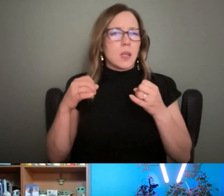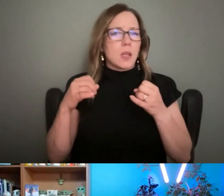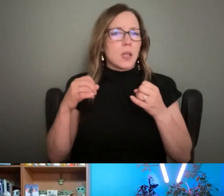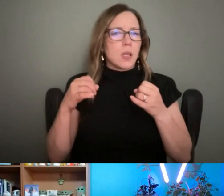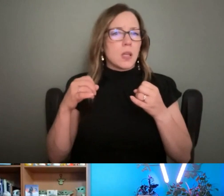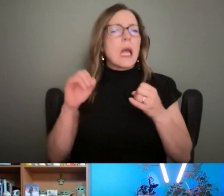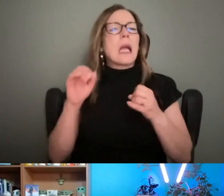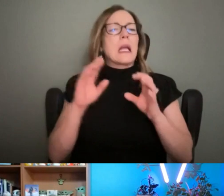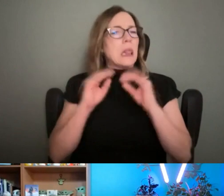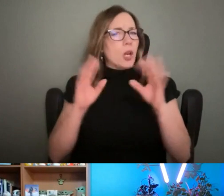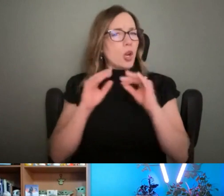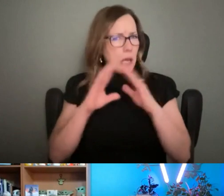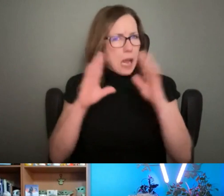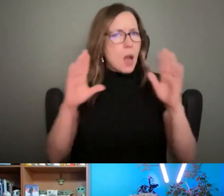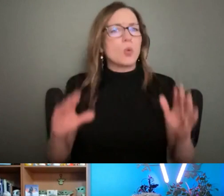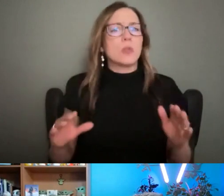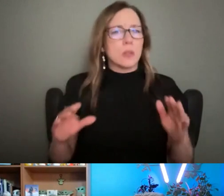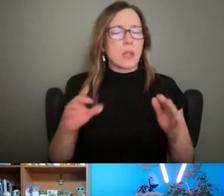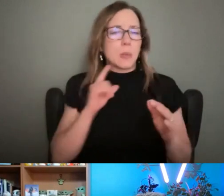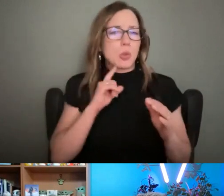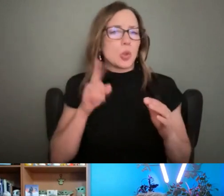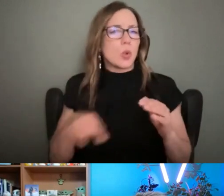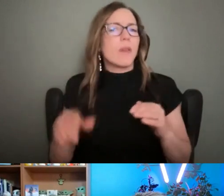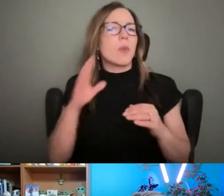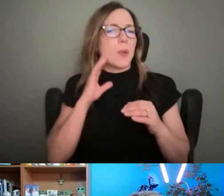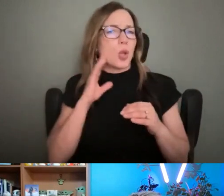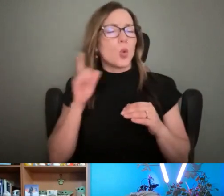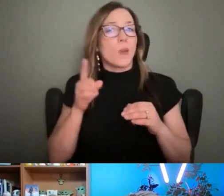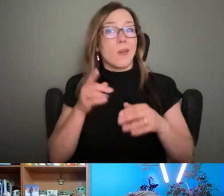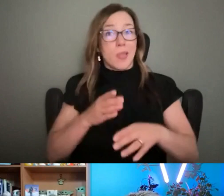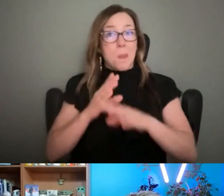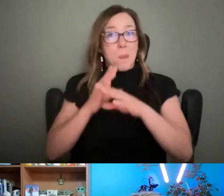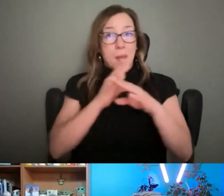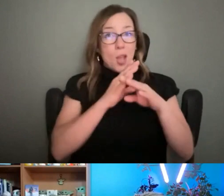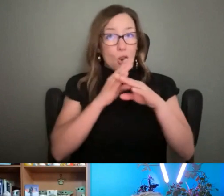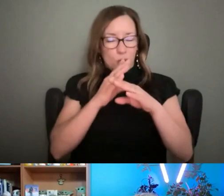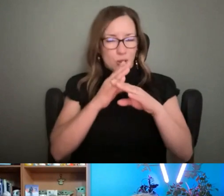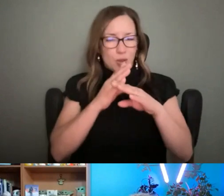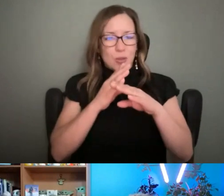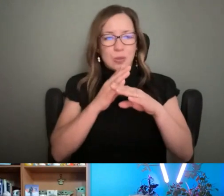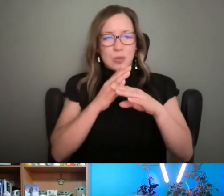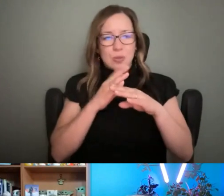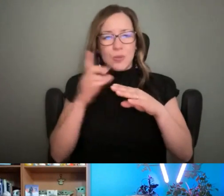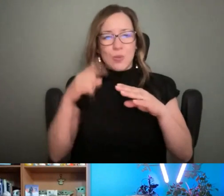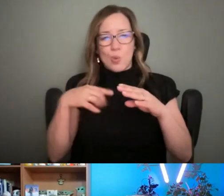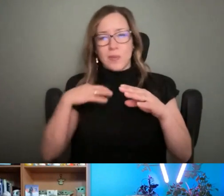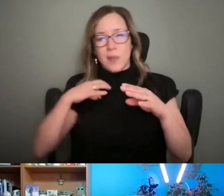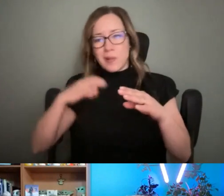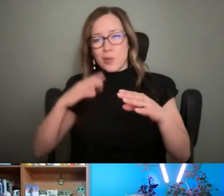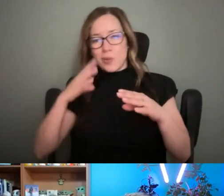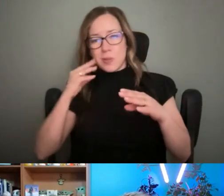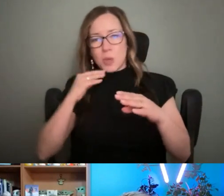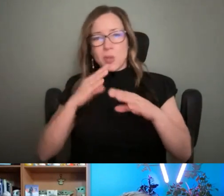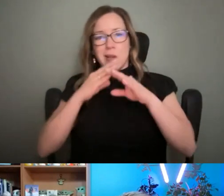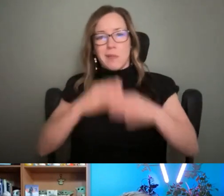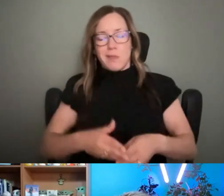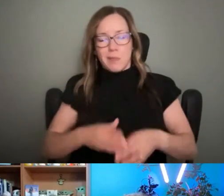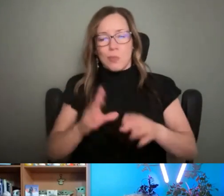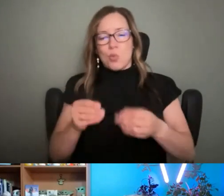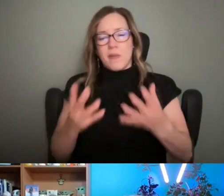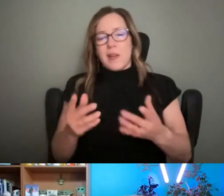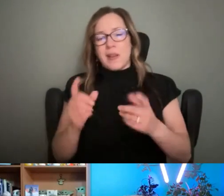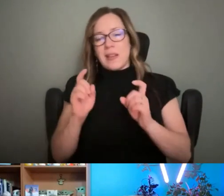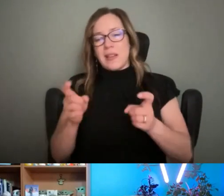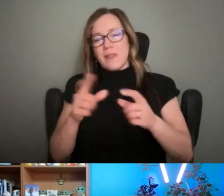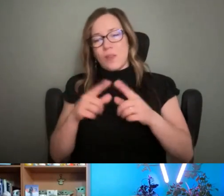are familiar with and use. We're trying to break down barriers that some volunteers might encounter by providing gift cards and